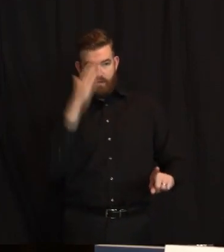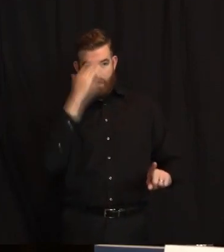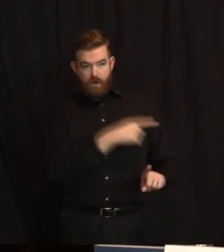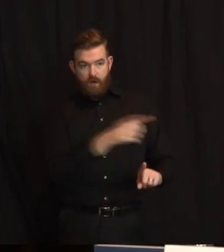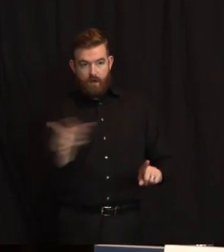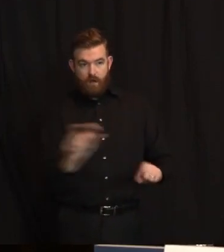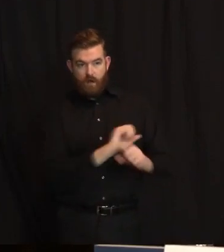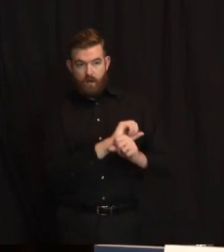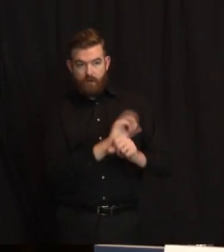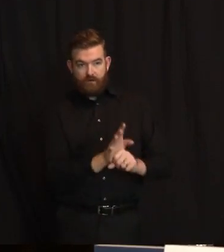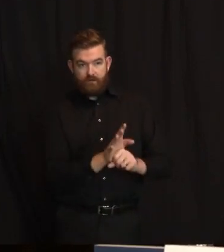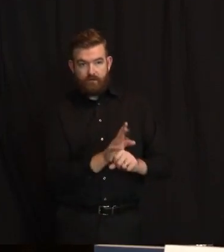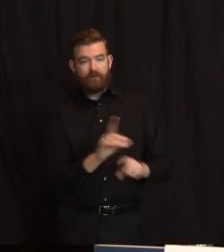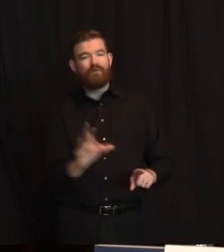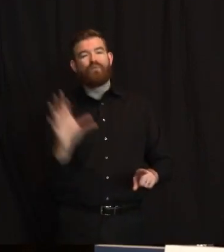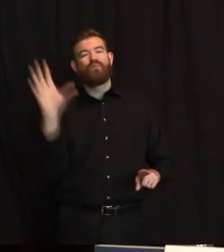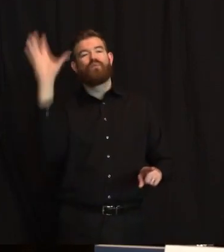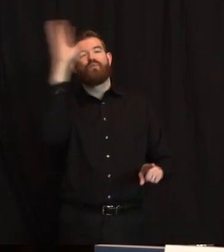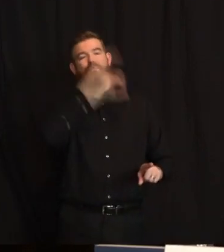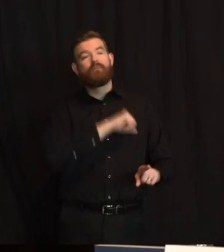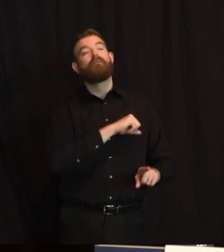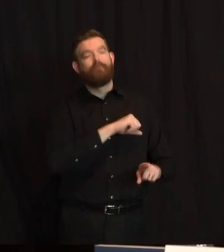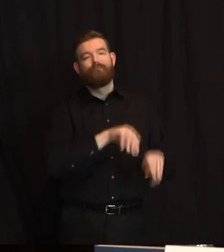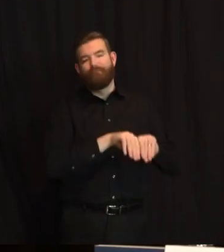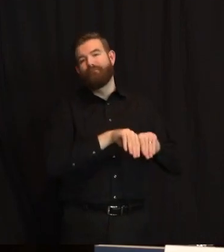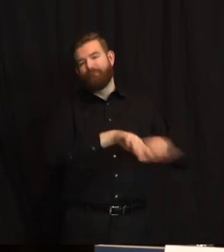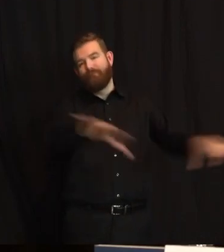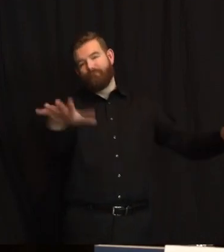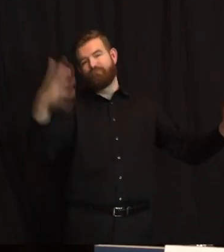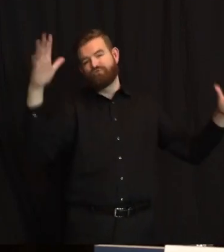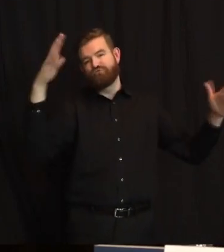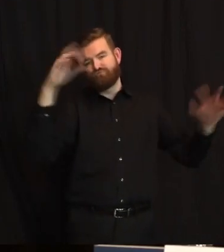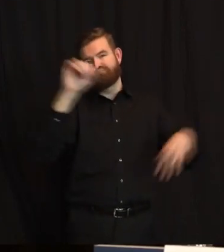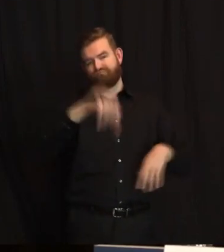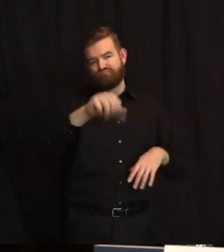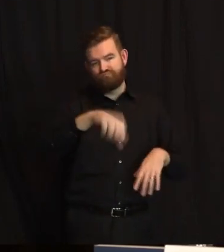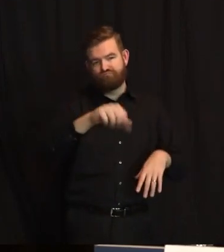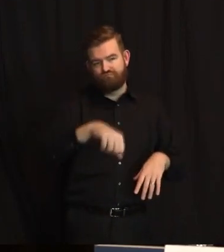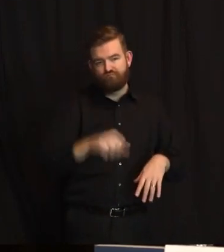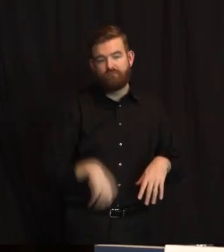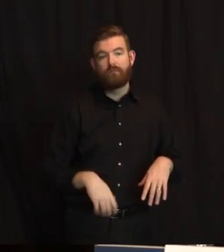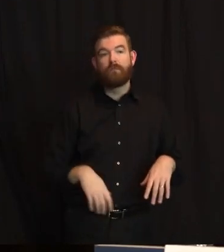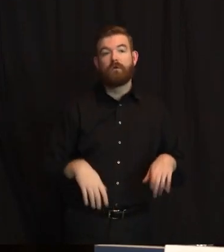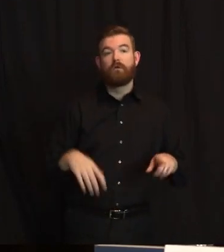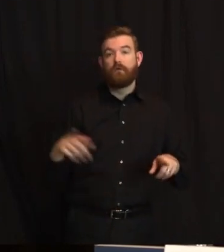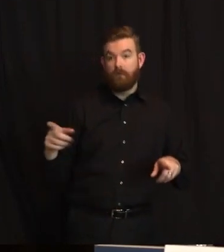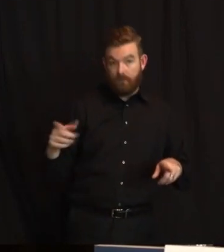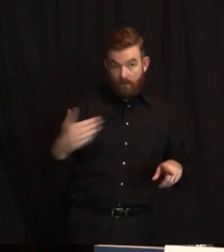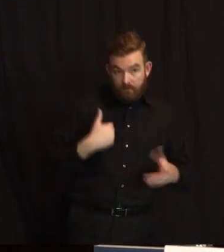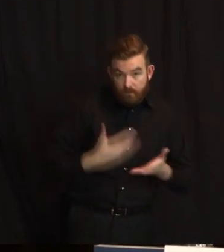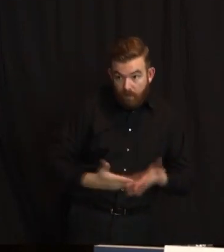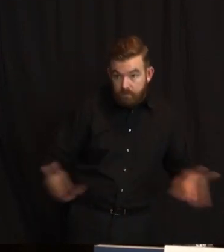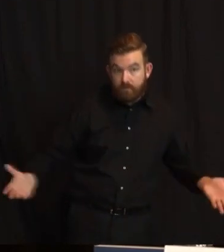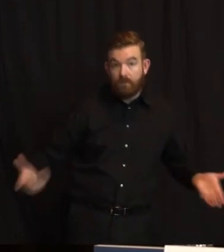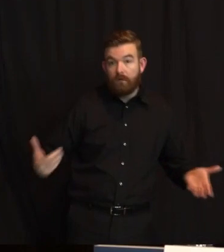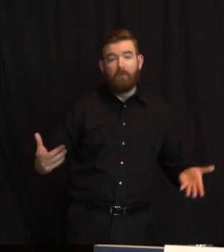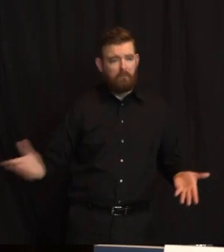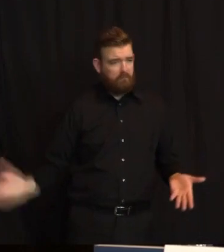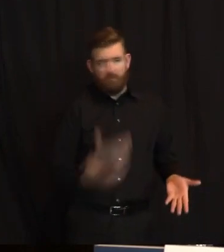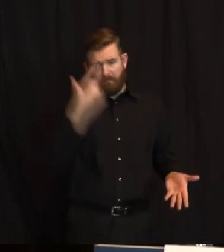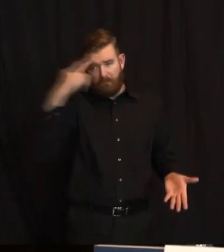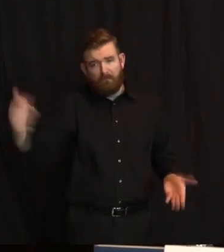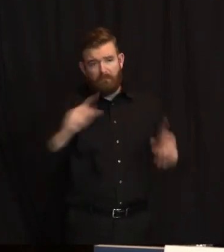as well. And if you have the capability and the supplies and all that sort of stuff to go ahead and test, you certainly can. We do count those people